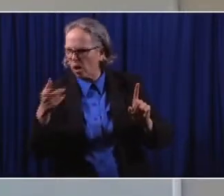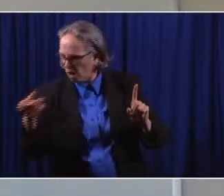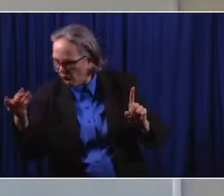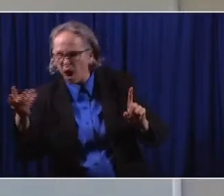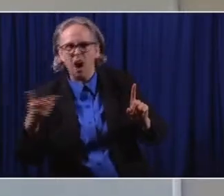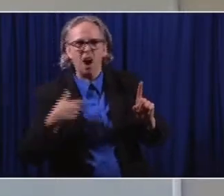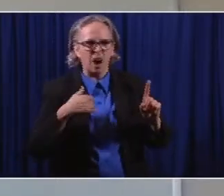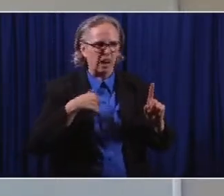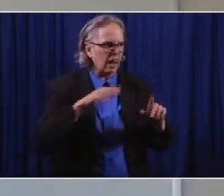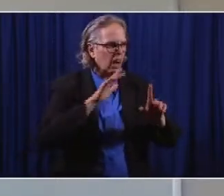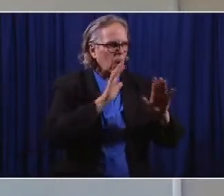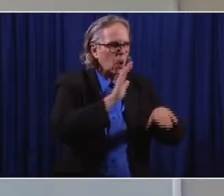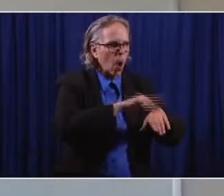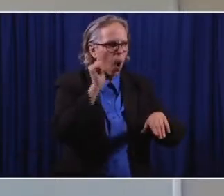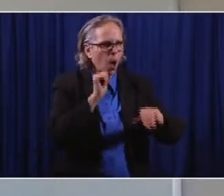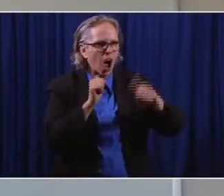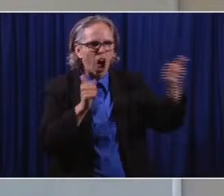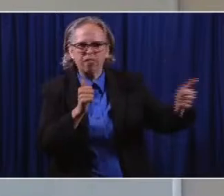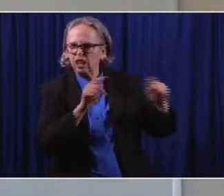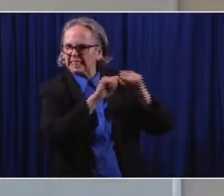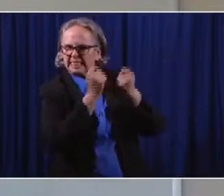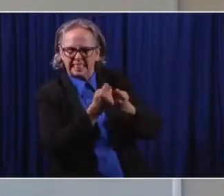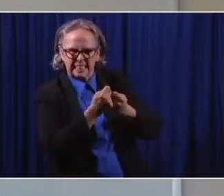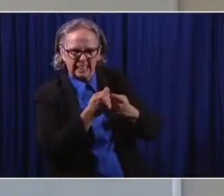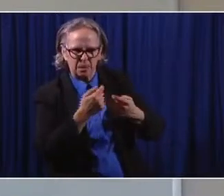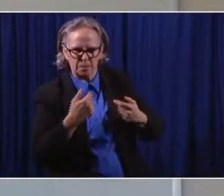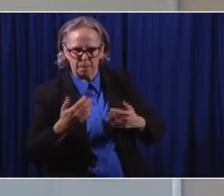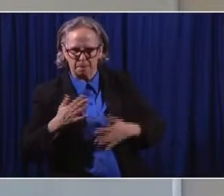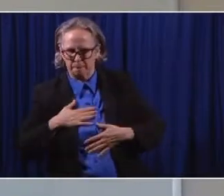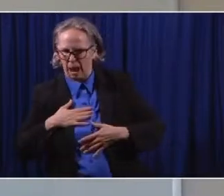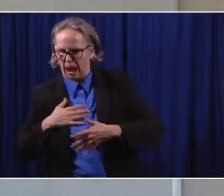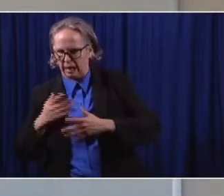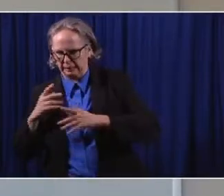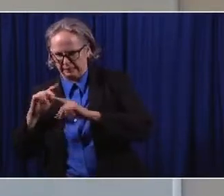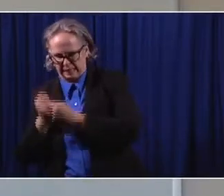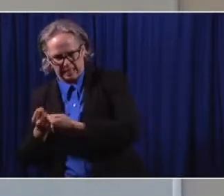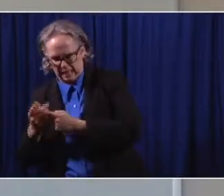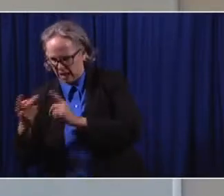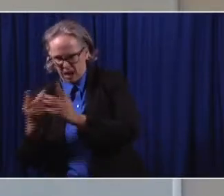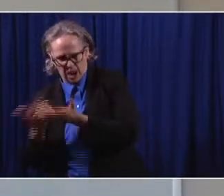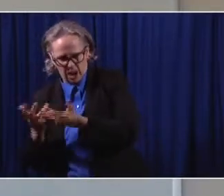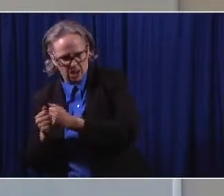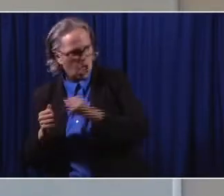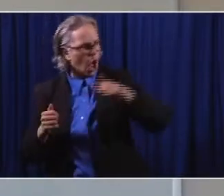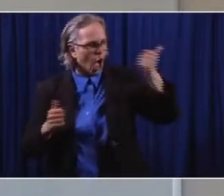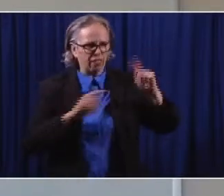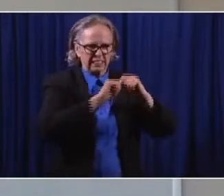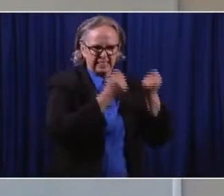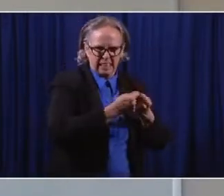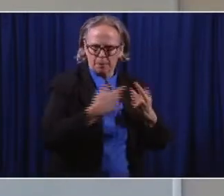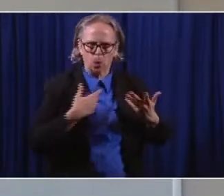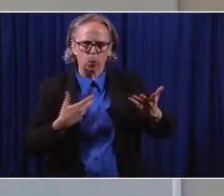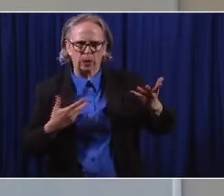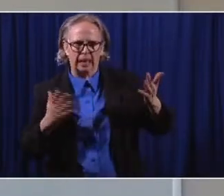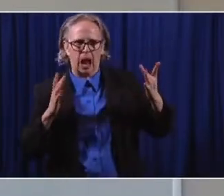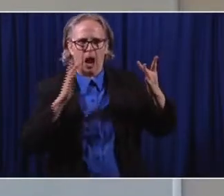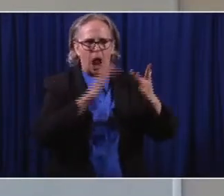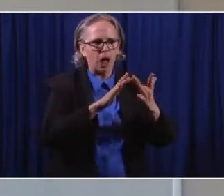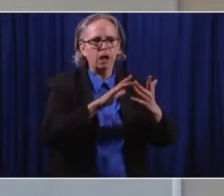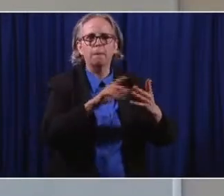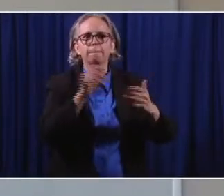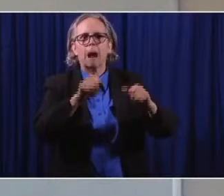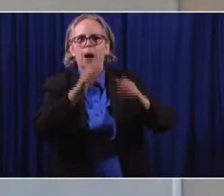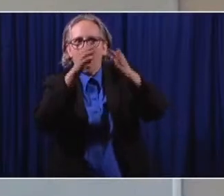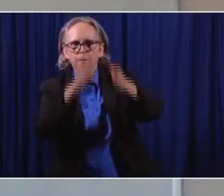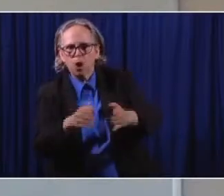have the interview team that gets that information, and then we have another team that reaches out to those that were exposed and informs